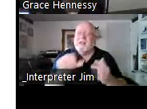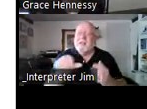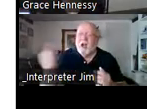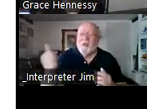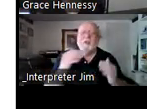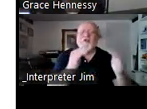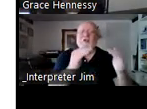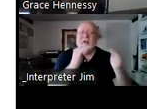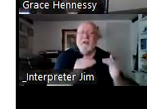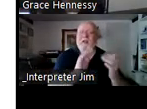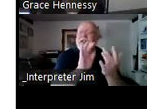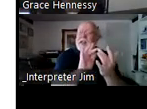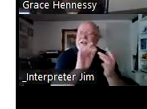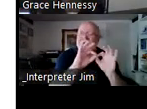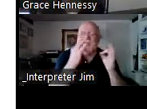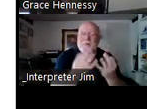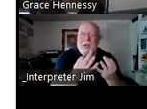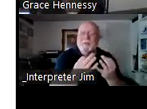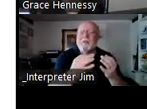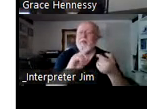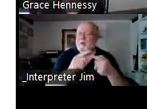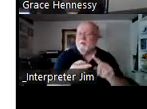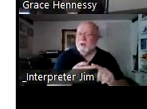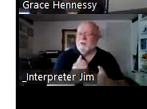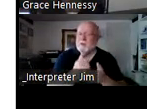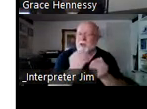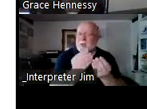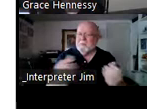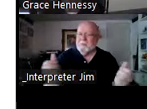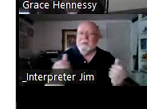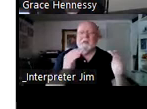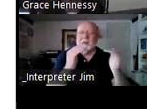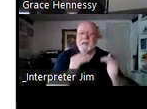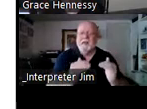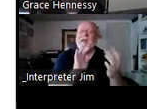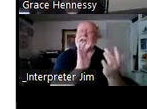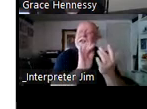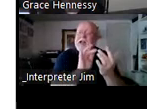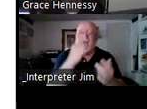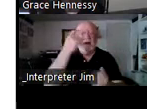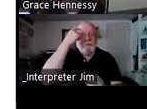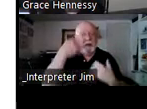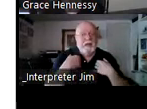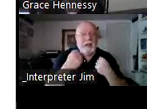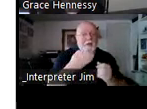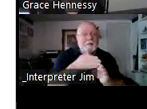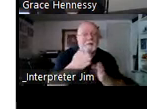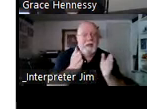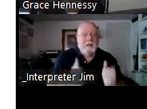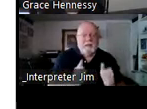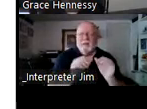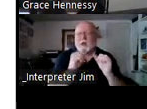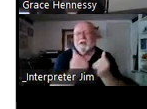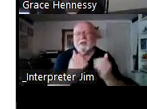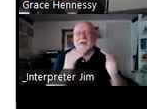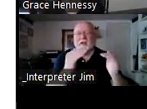thoughts, contacting family members or friends who may help resolve the crisis, contacting mental health professionals or agencies, and reducing the